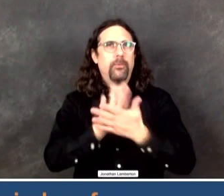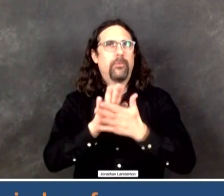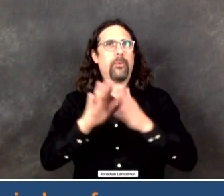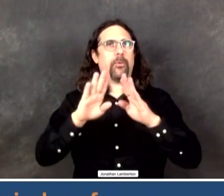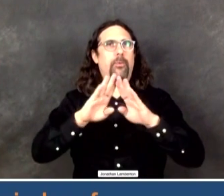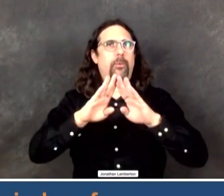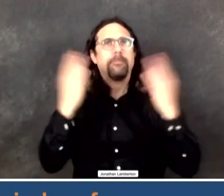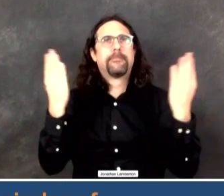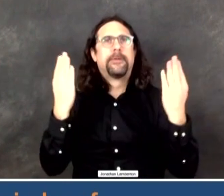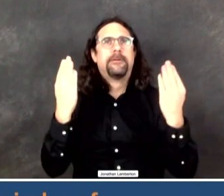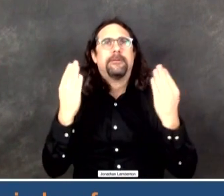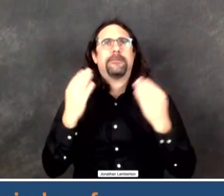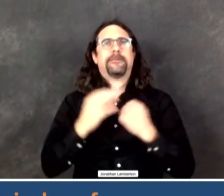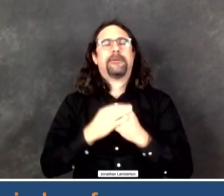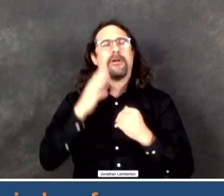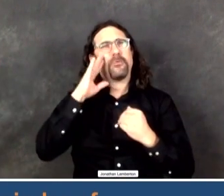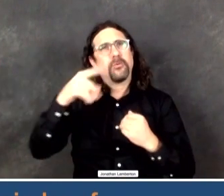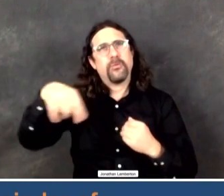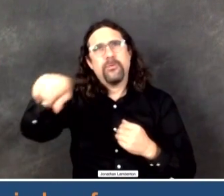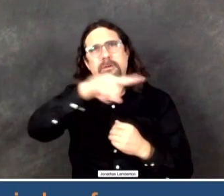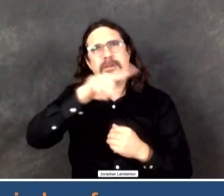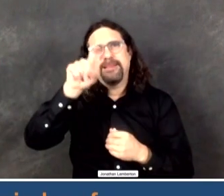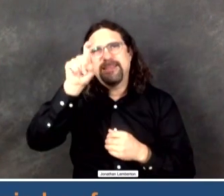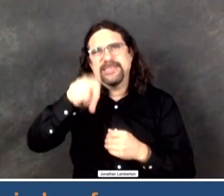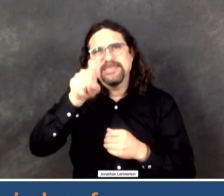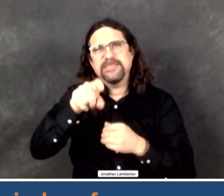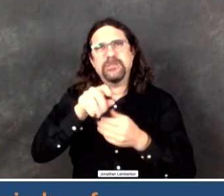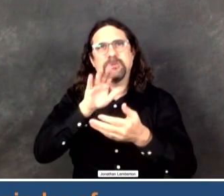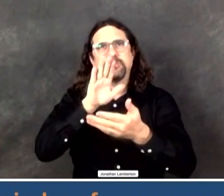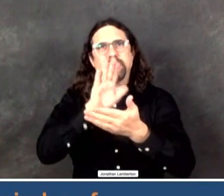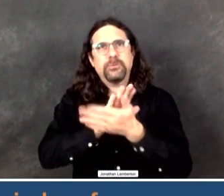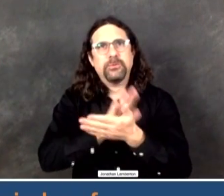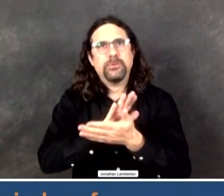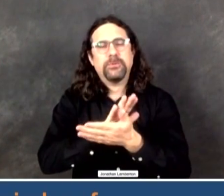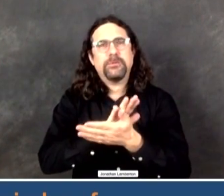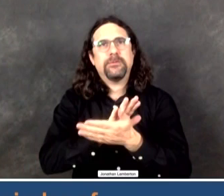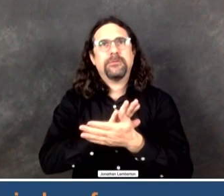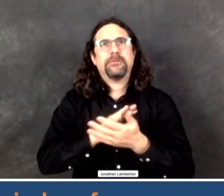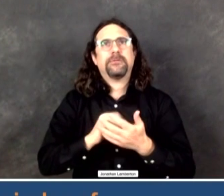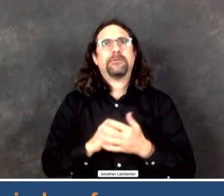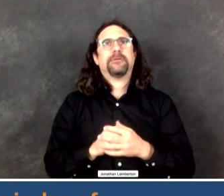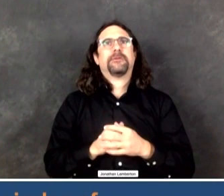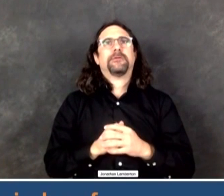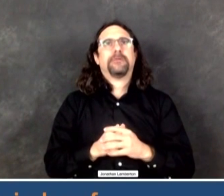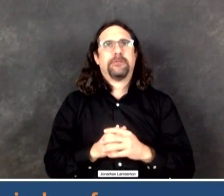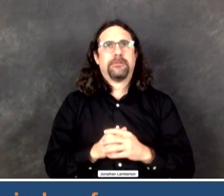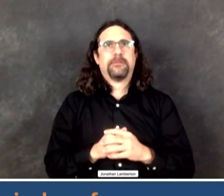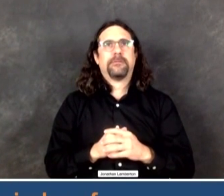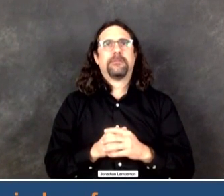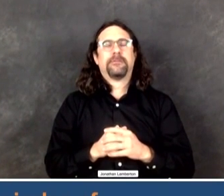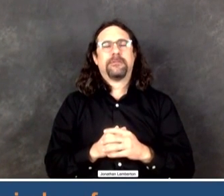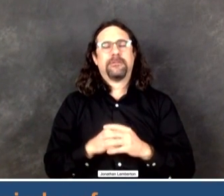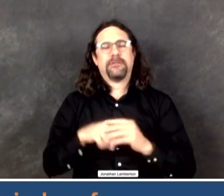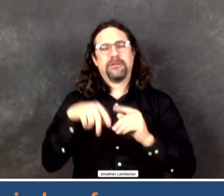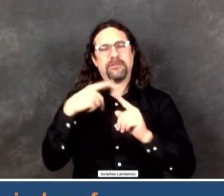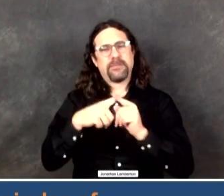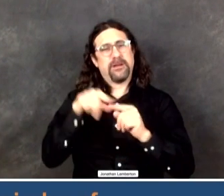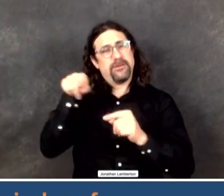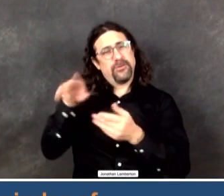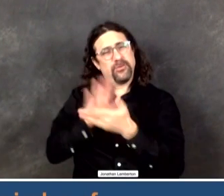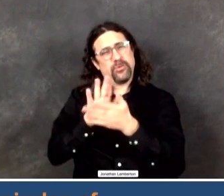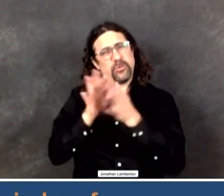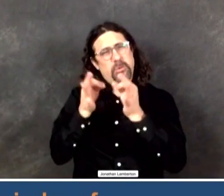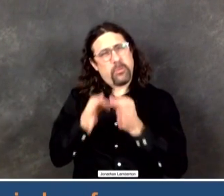was the first mission in so many ways of this administration, and making sure that kids, including so many kids who have been left